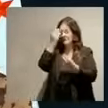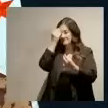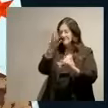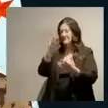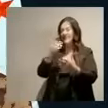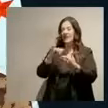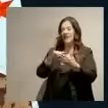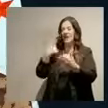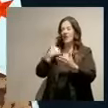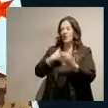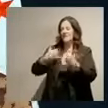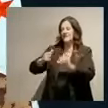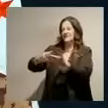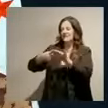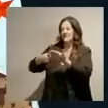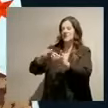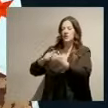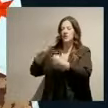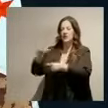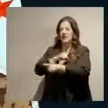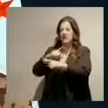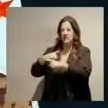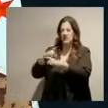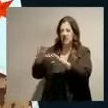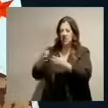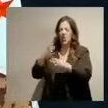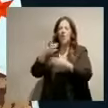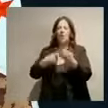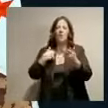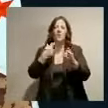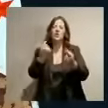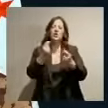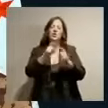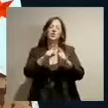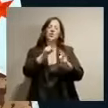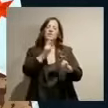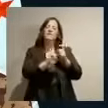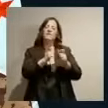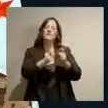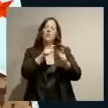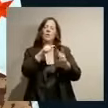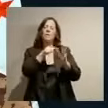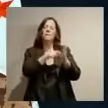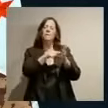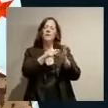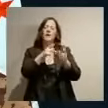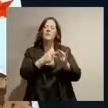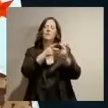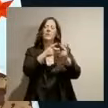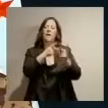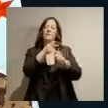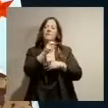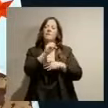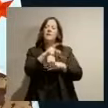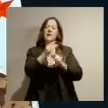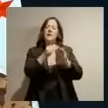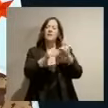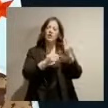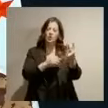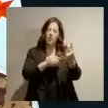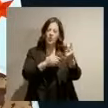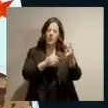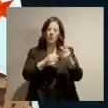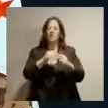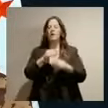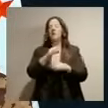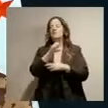having discussions with the legislature in terms of reforms of Prop 2 enable us to save more money into the budget stabilization